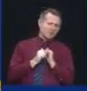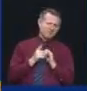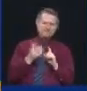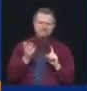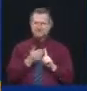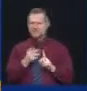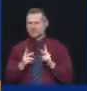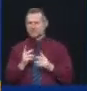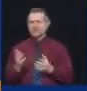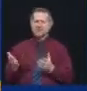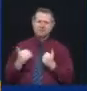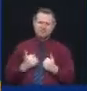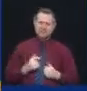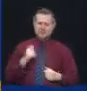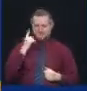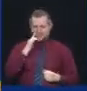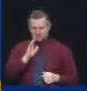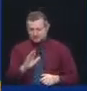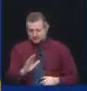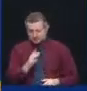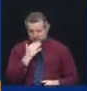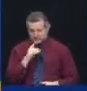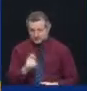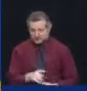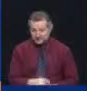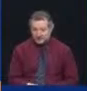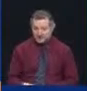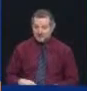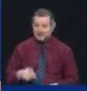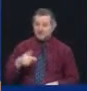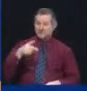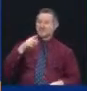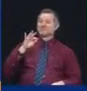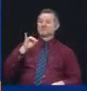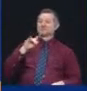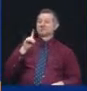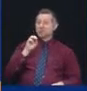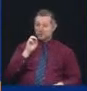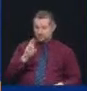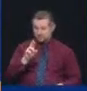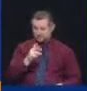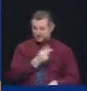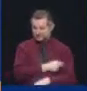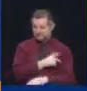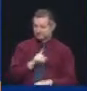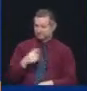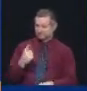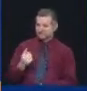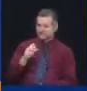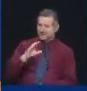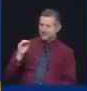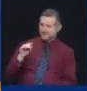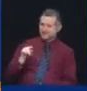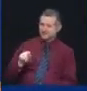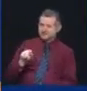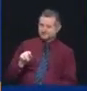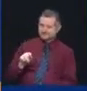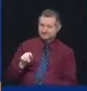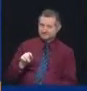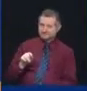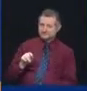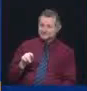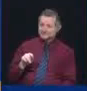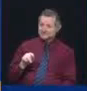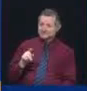to come in? It's a good question. Pfizer is the only company that will probably